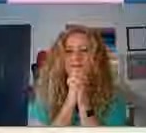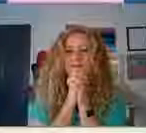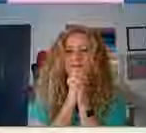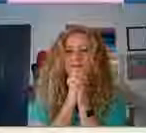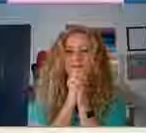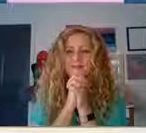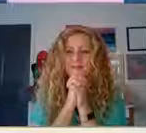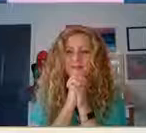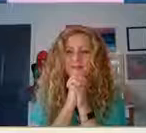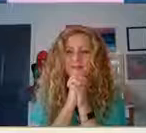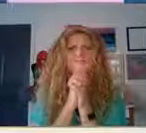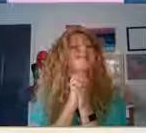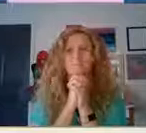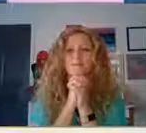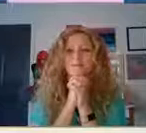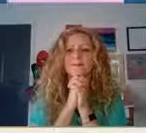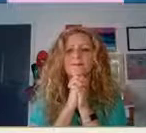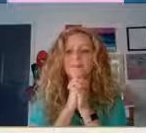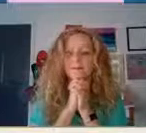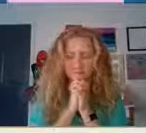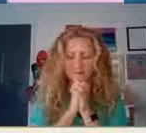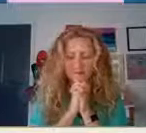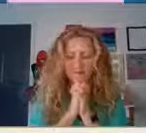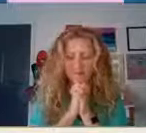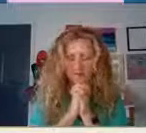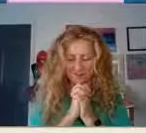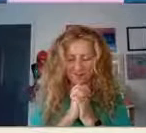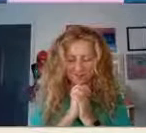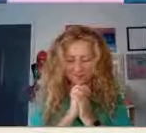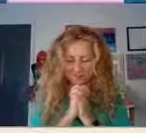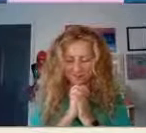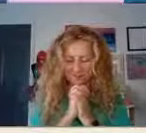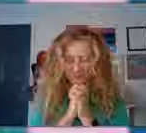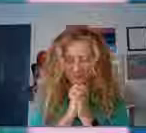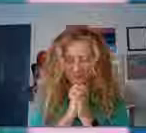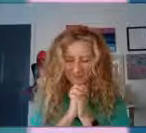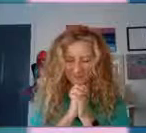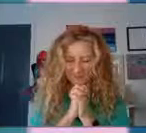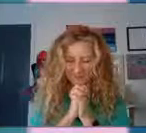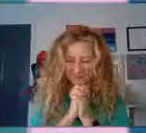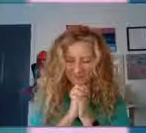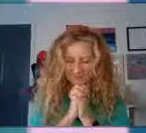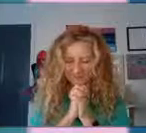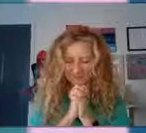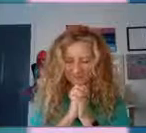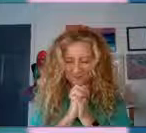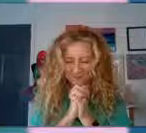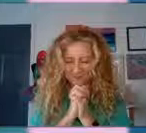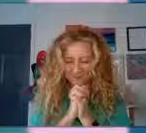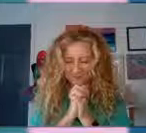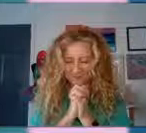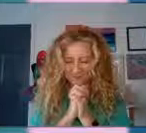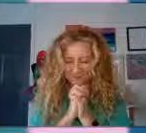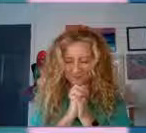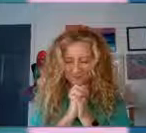too. Okay, friends, bow your heads and close your eyes. We're going to talk to God together. Dear God,